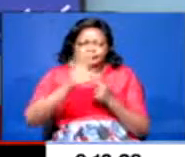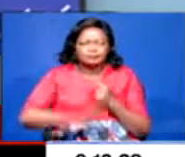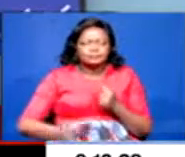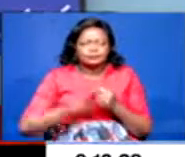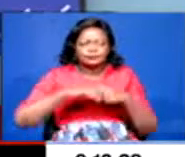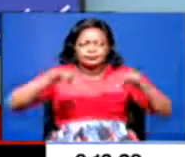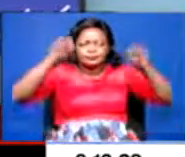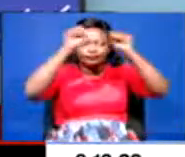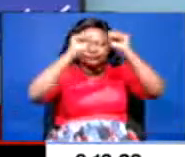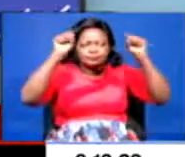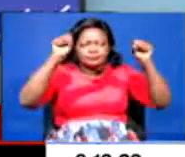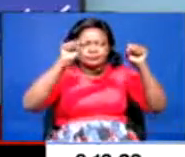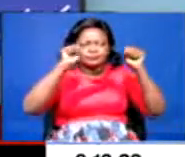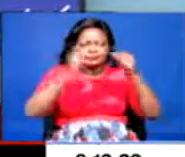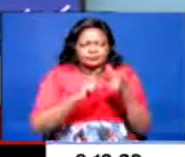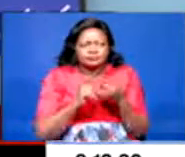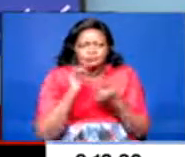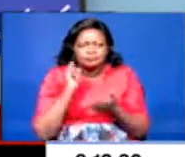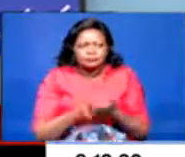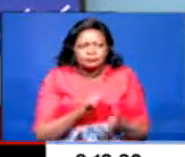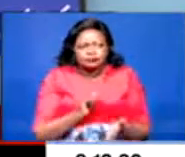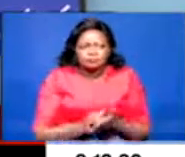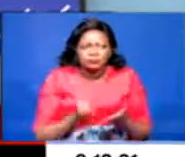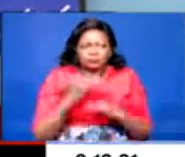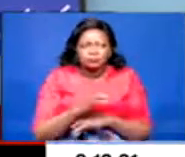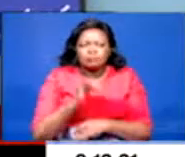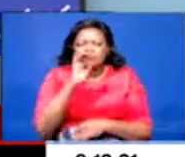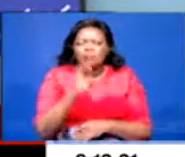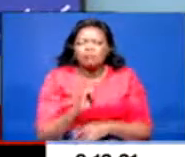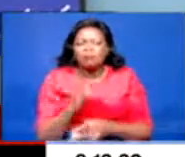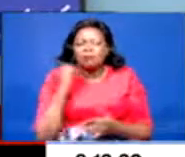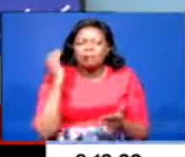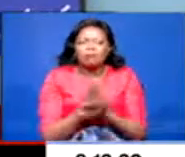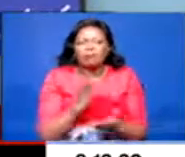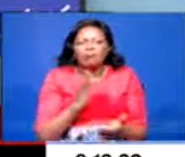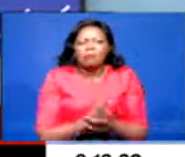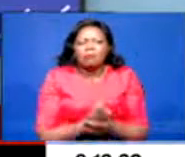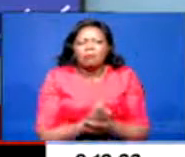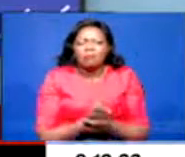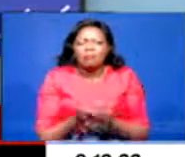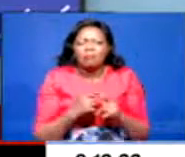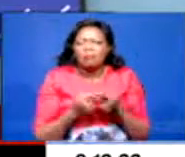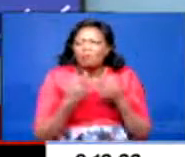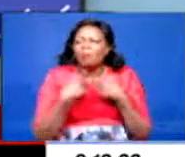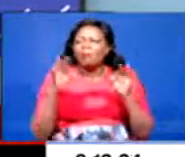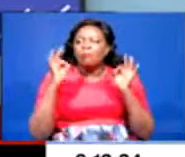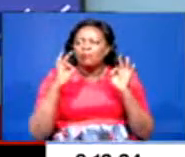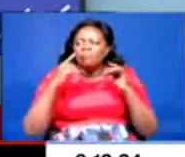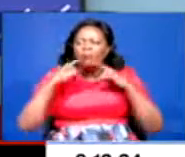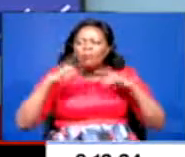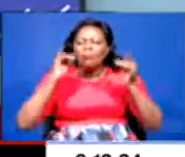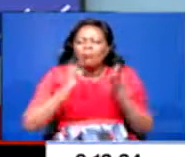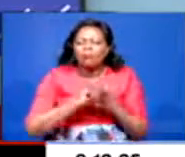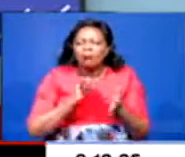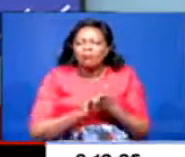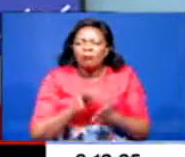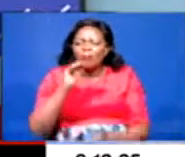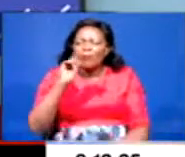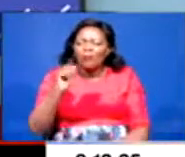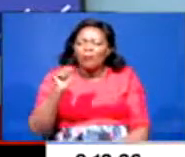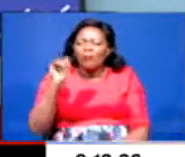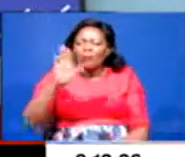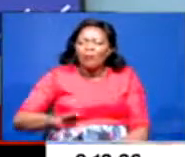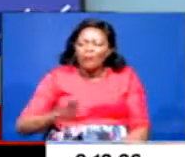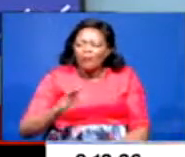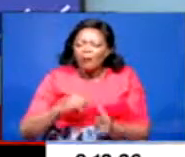one, you expect after IBC has verified, you are free to declare that that is a UDA zone, that is